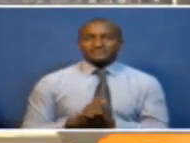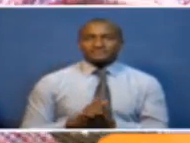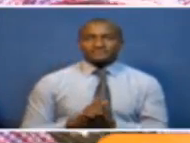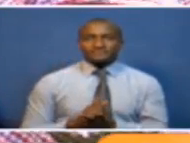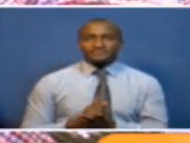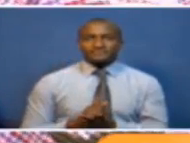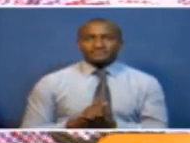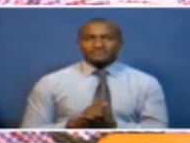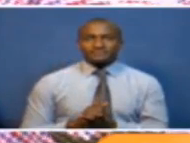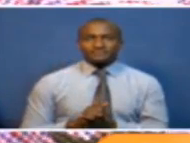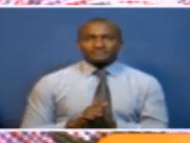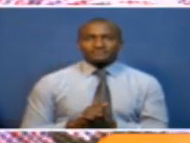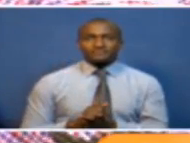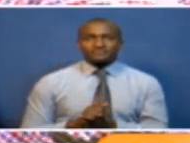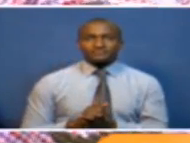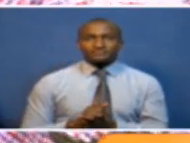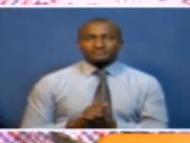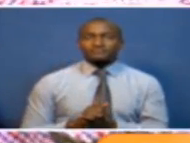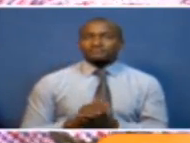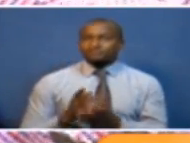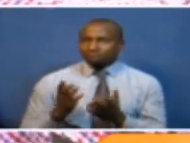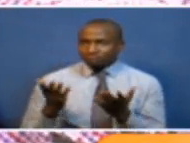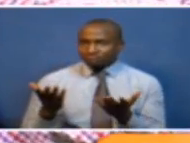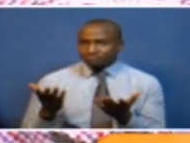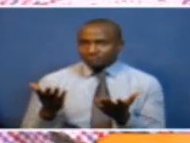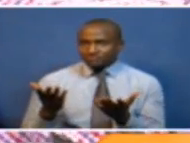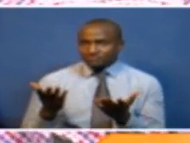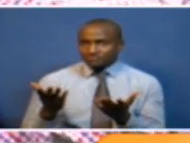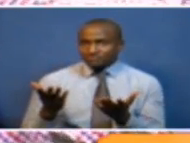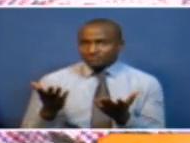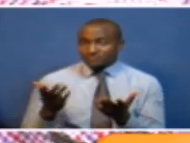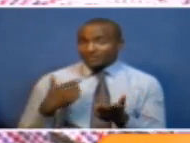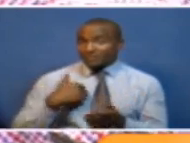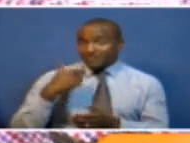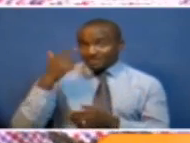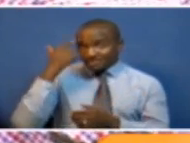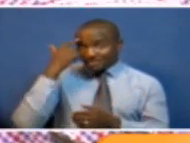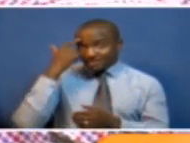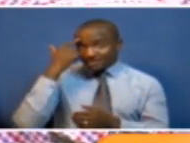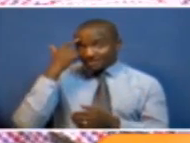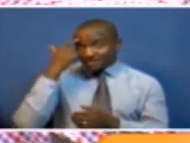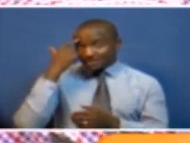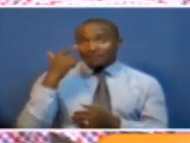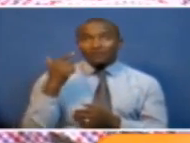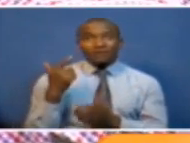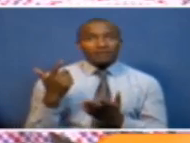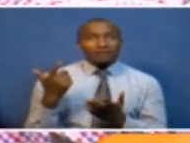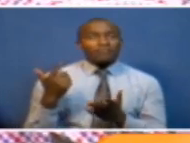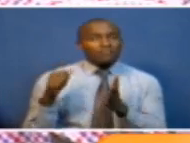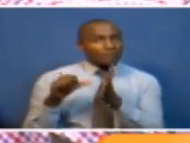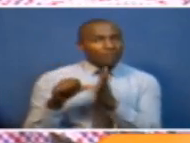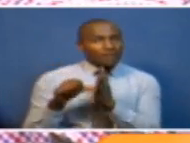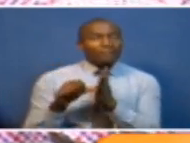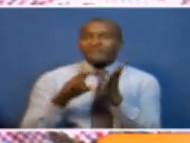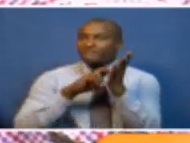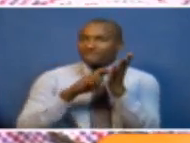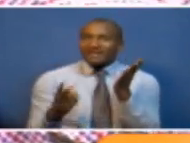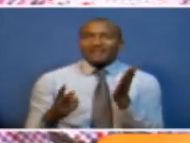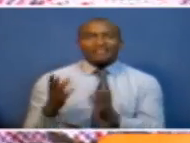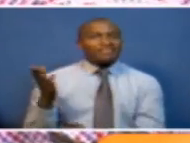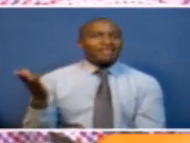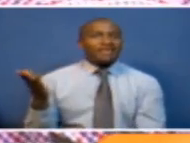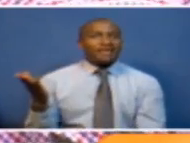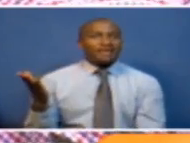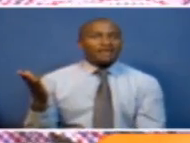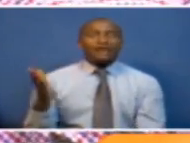particular case, they dropped the ball, right? I think, look, there's no question about it. They dropped the ball big, big time. You should